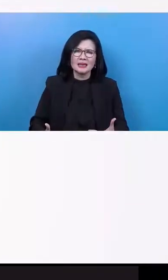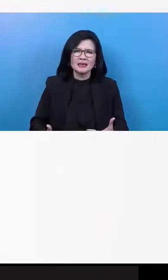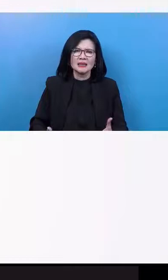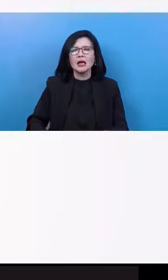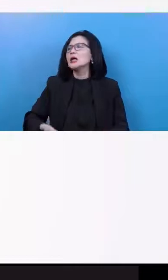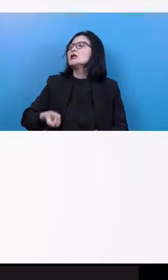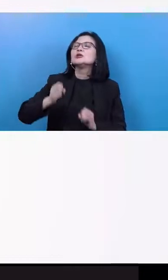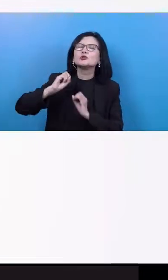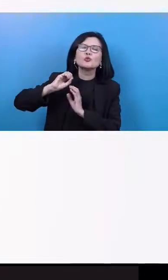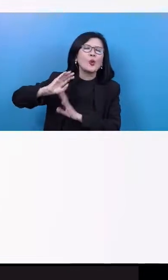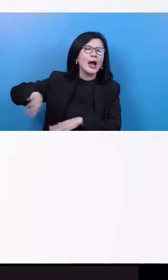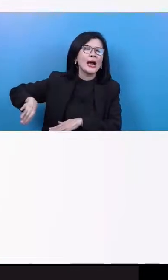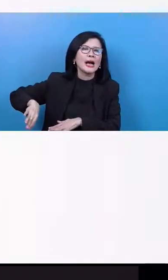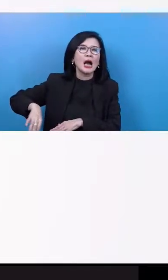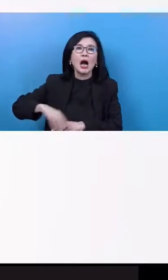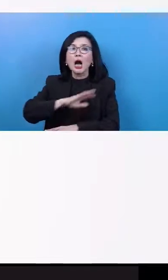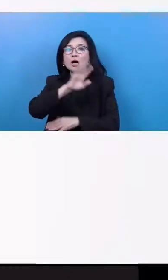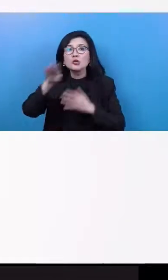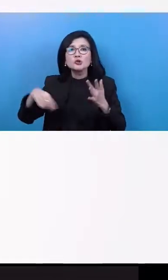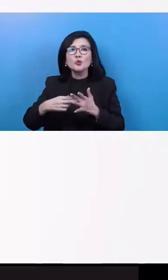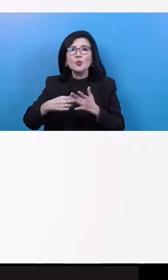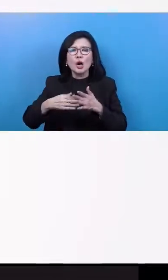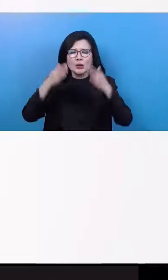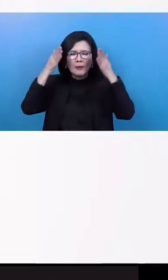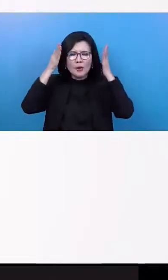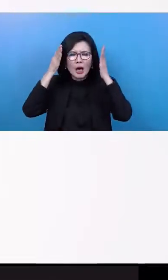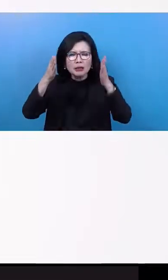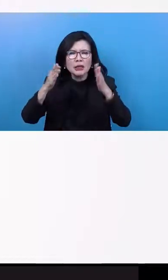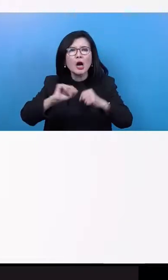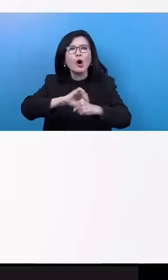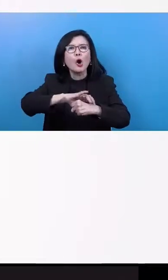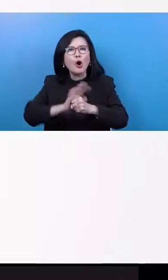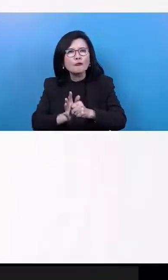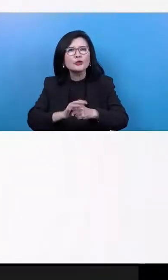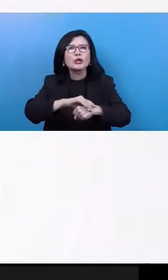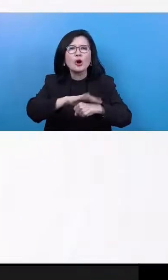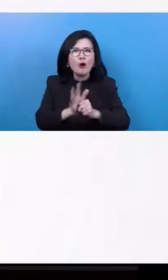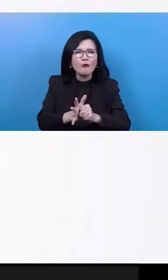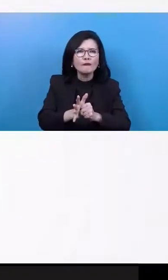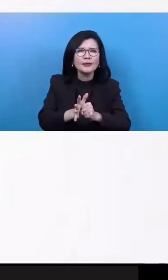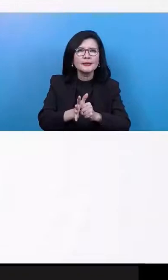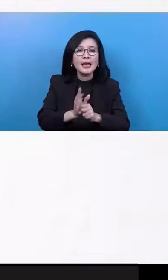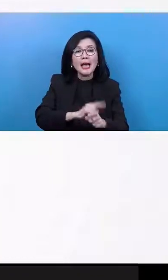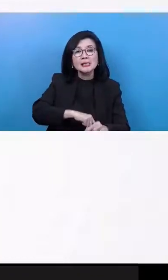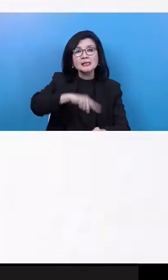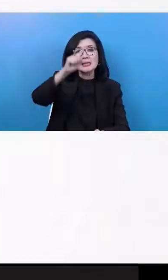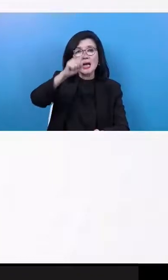focusing on COVID, and statistics indicate that, for example,